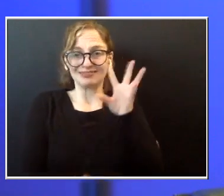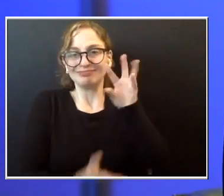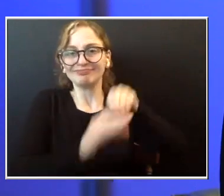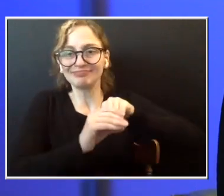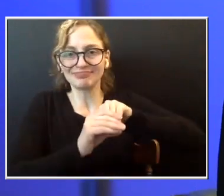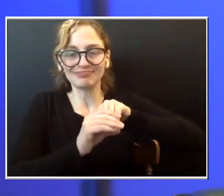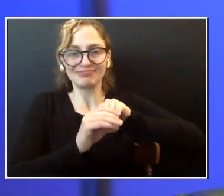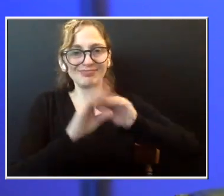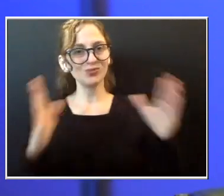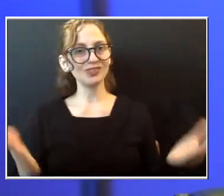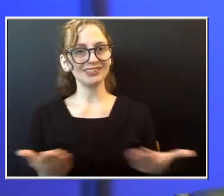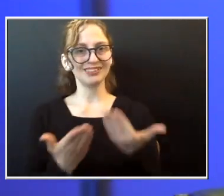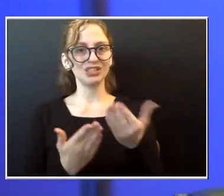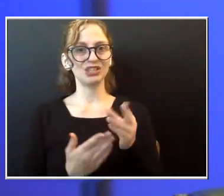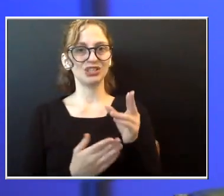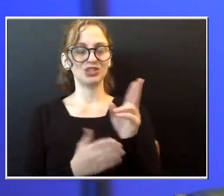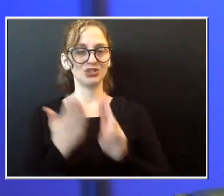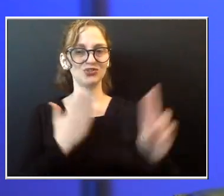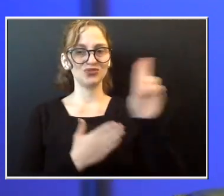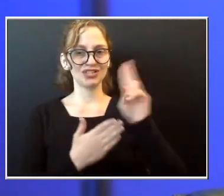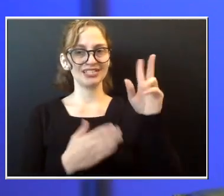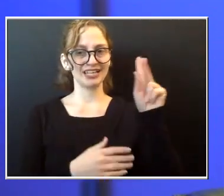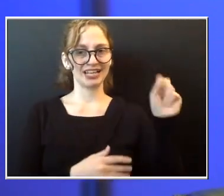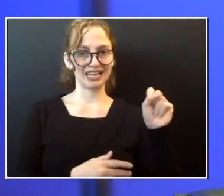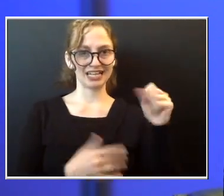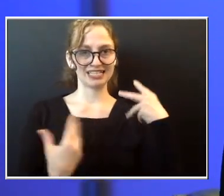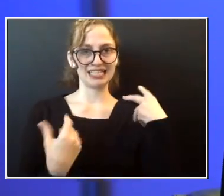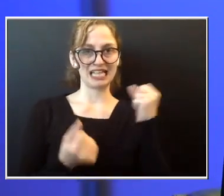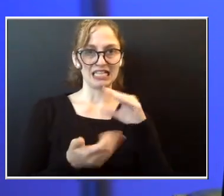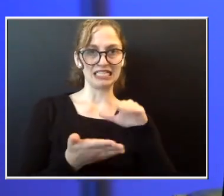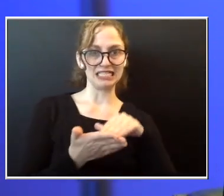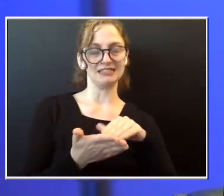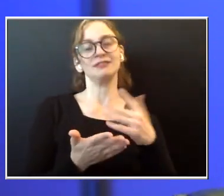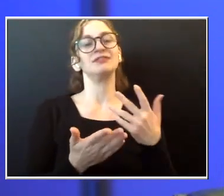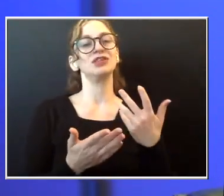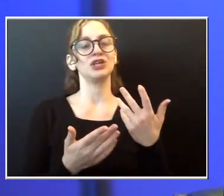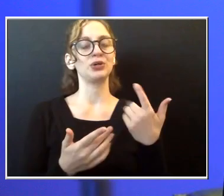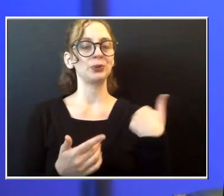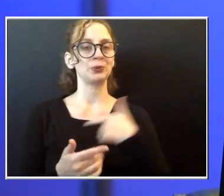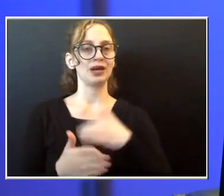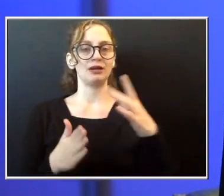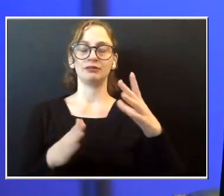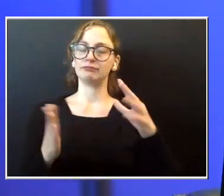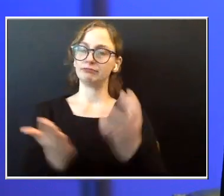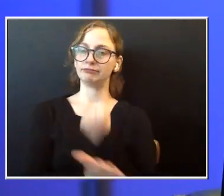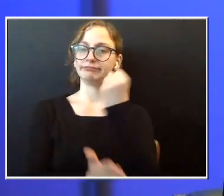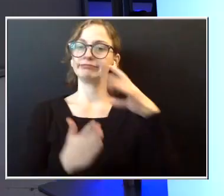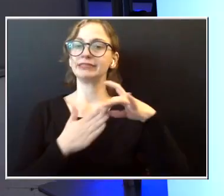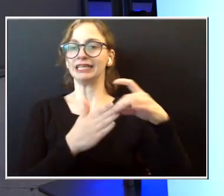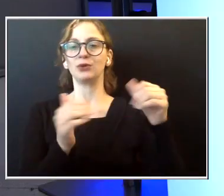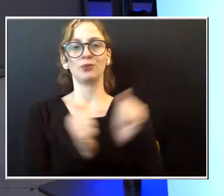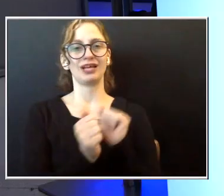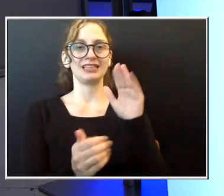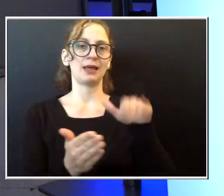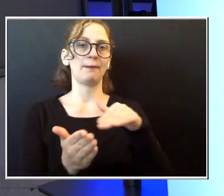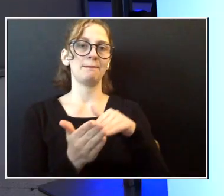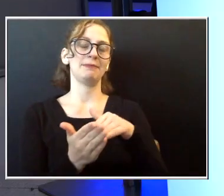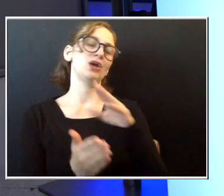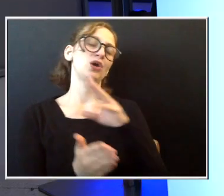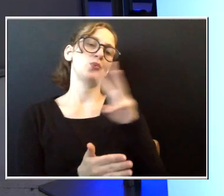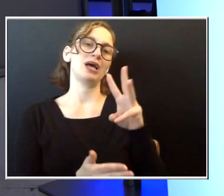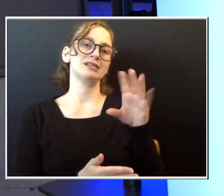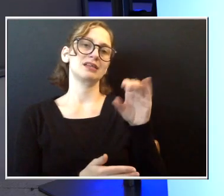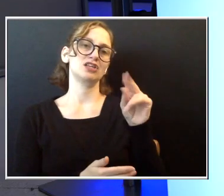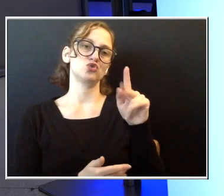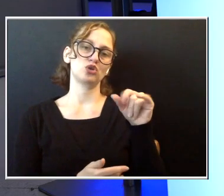University of Kansas Health System and the University of Kansas Medical Center, that we're taking a lead with the Midwest Consortium. It's a big deal. It is a big deal. Are you proud to be in it?